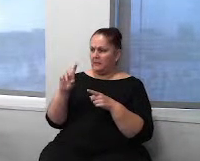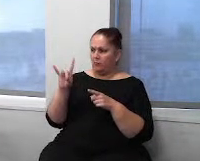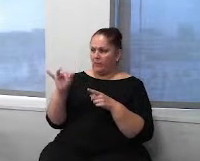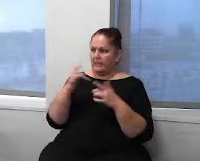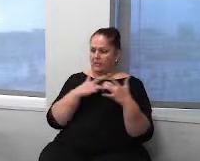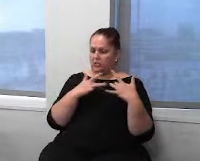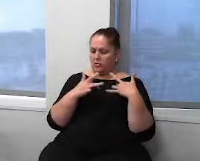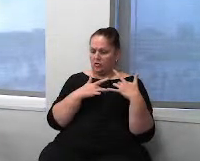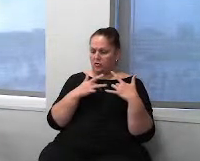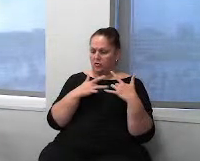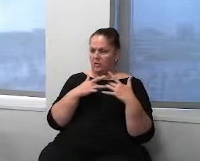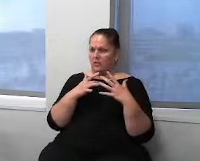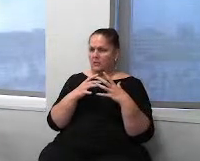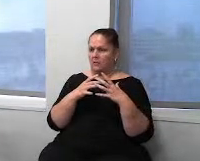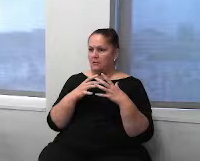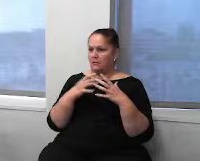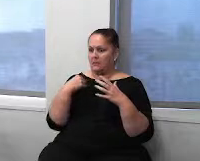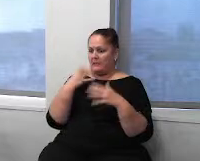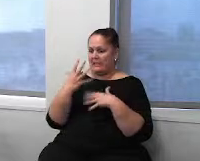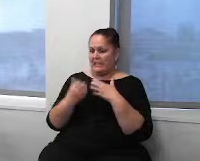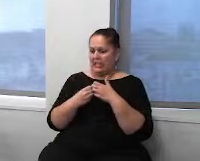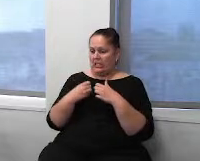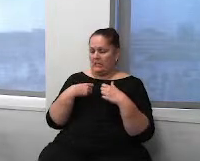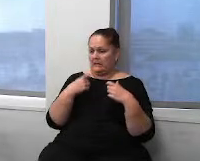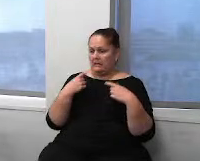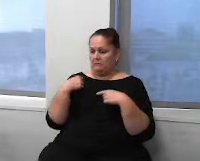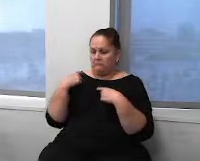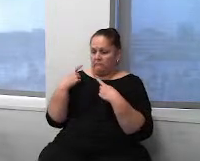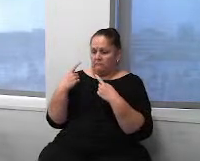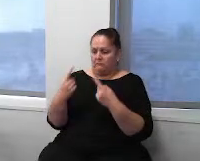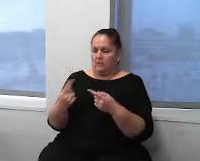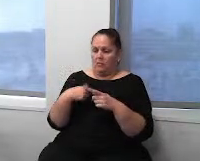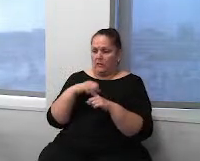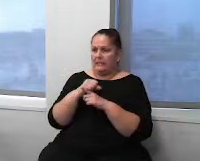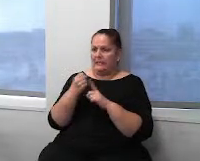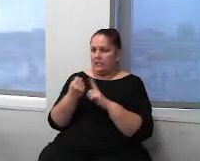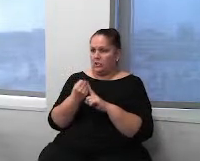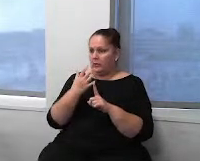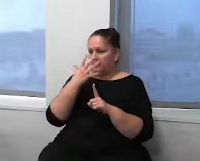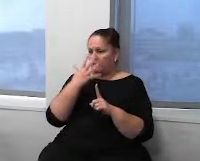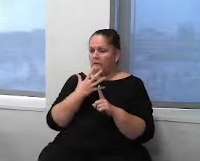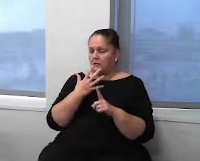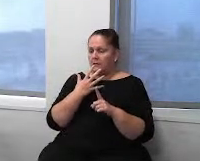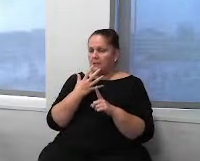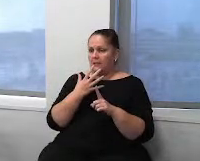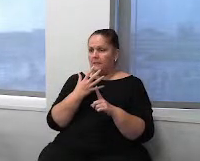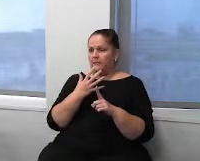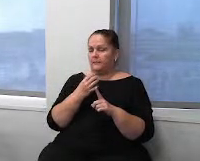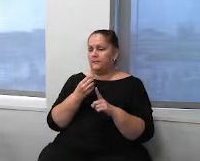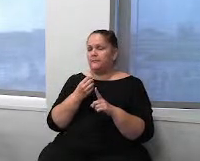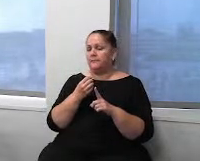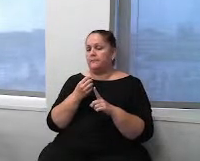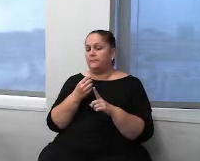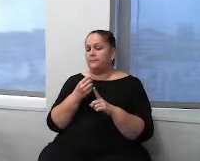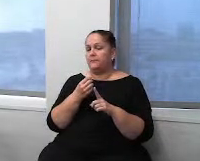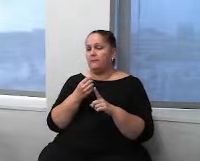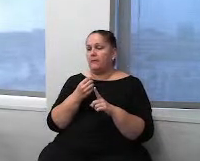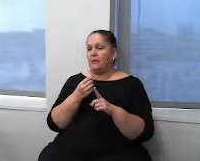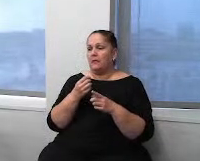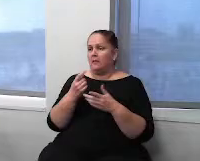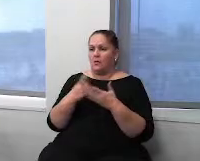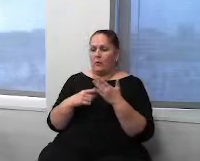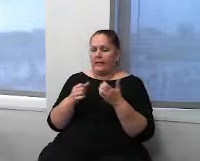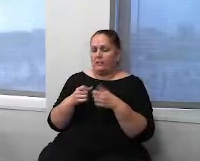get what Mr. Brady is concerned about is a lot of years are going by with this situation of of